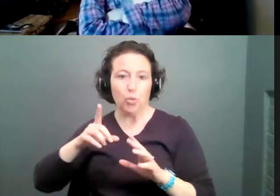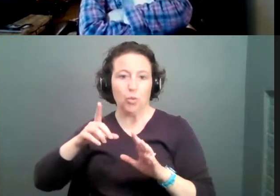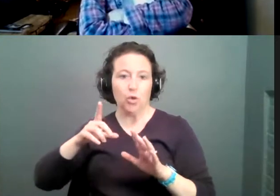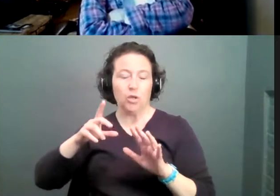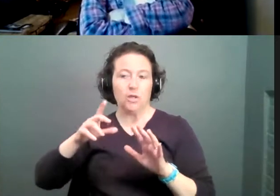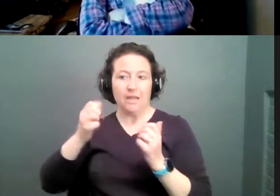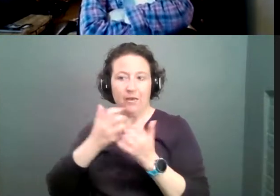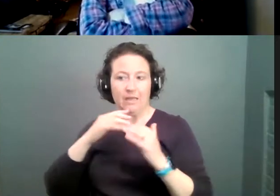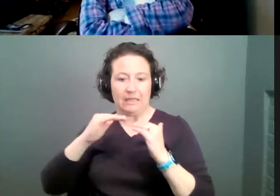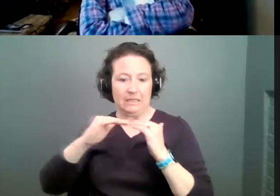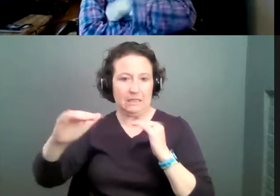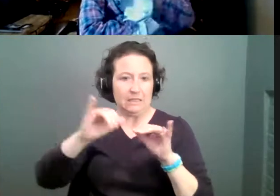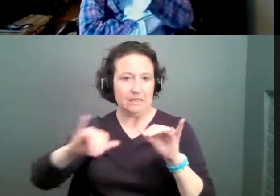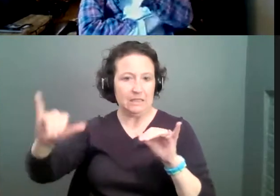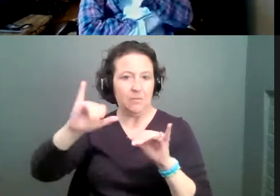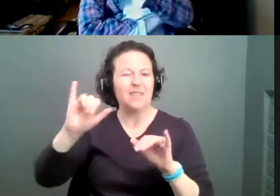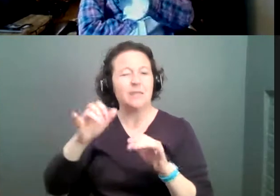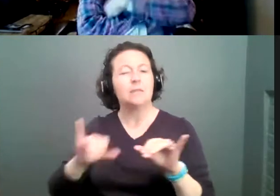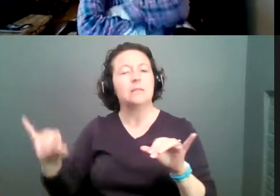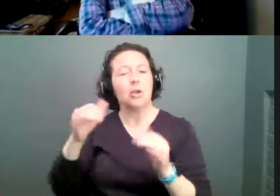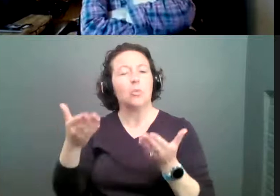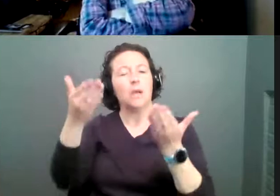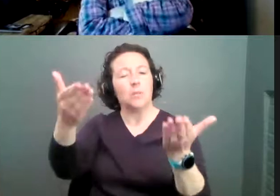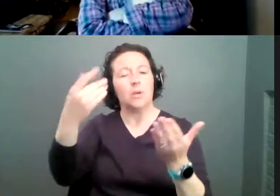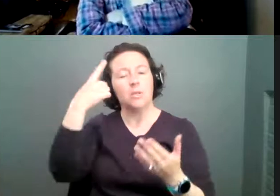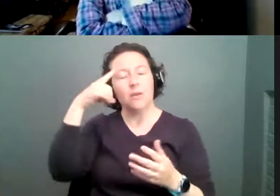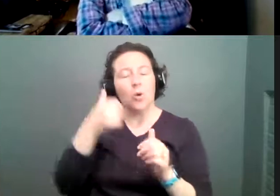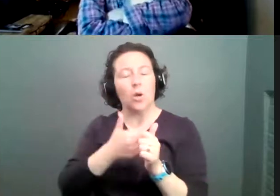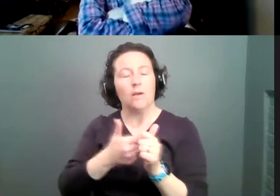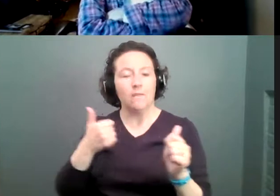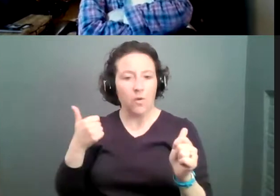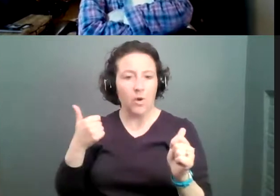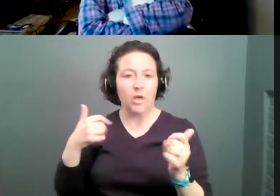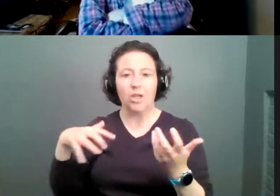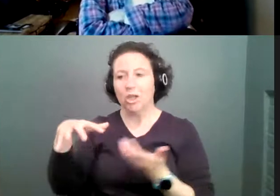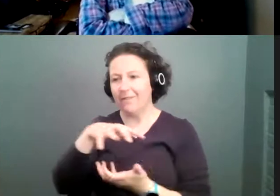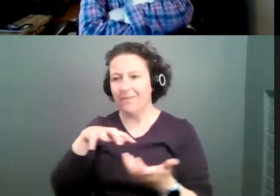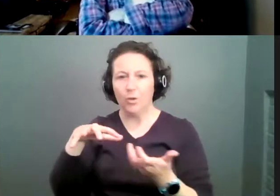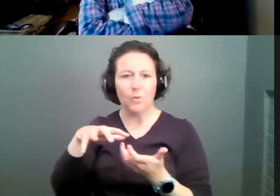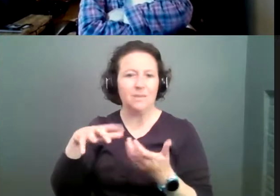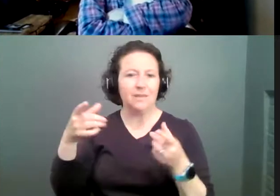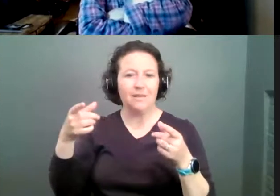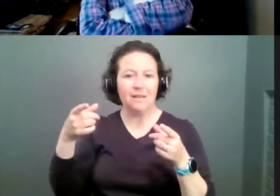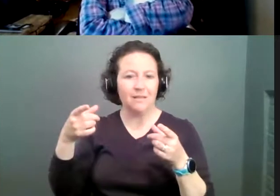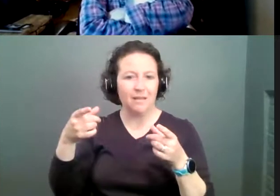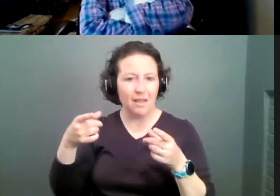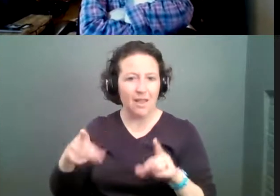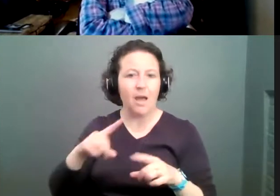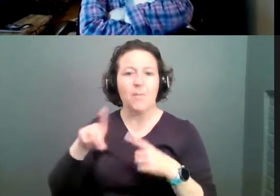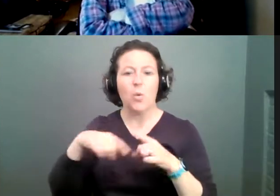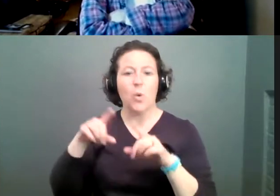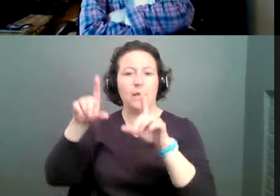precautionary recommendation in order to avoid any confusing variables when the clinical trials